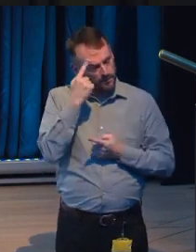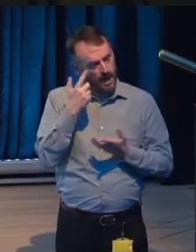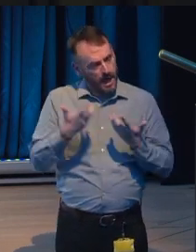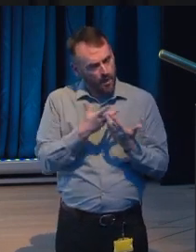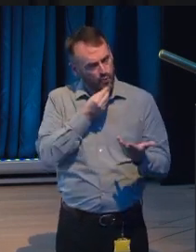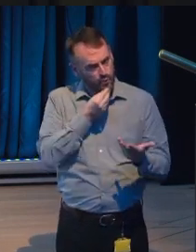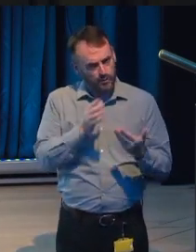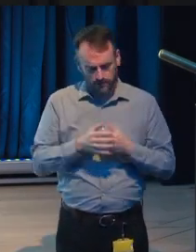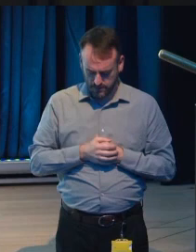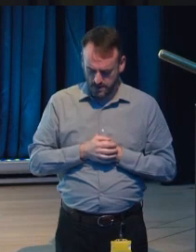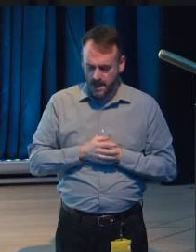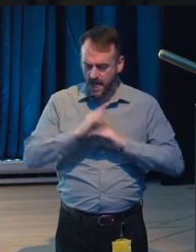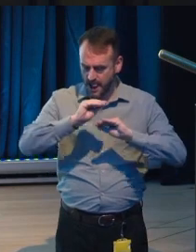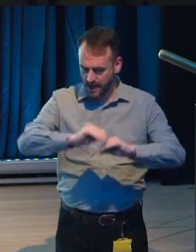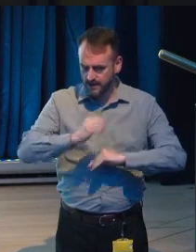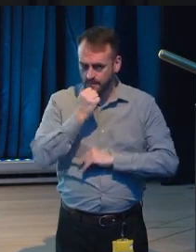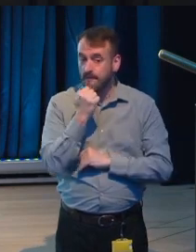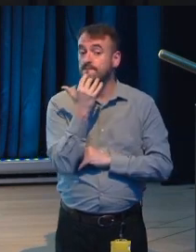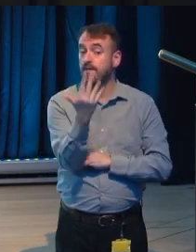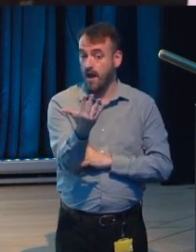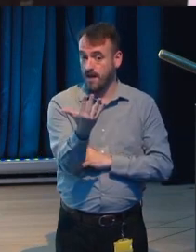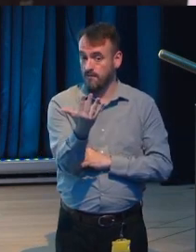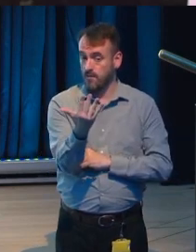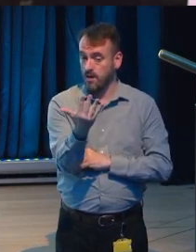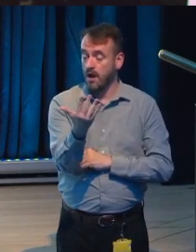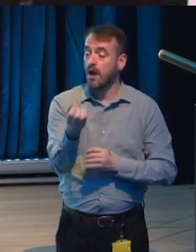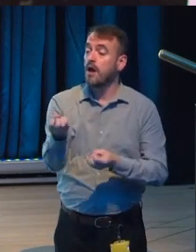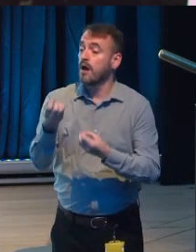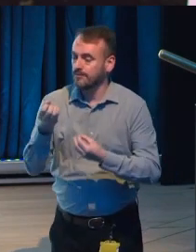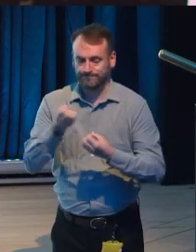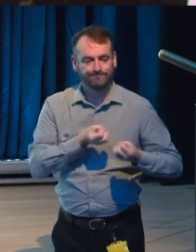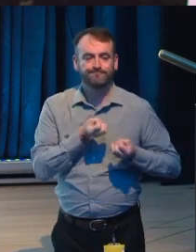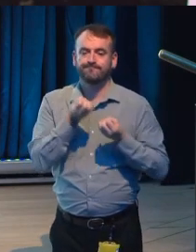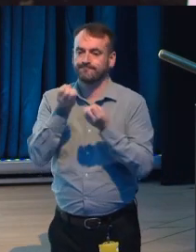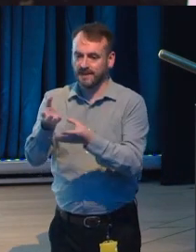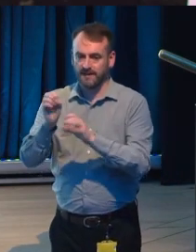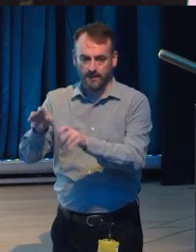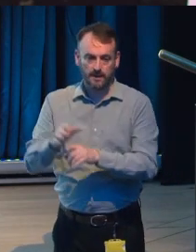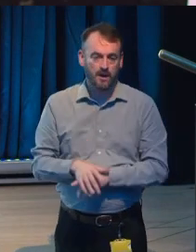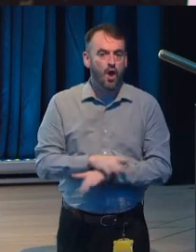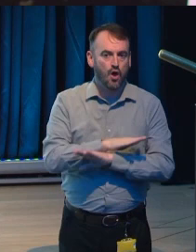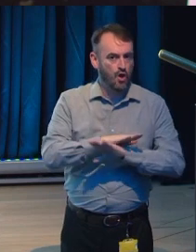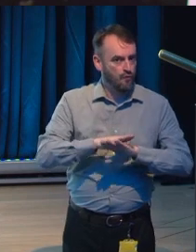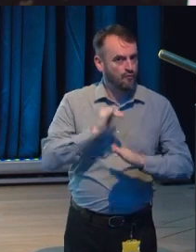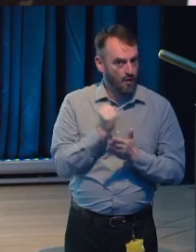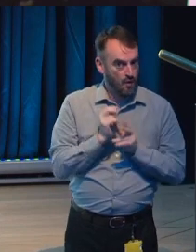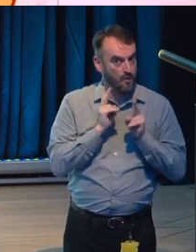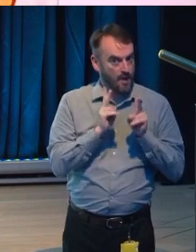number 5 is the flip side of this, which is giving feedback. This is how not to do it.